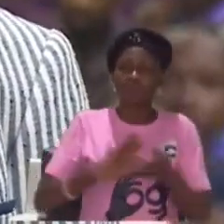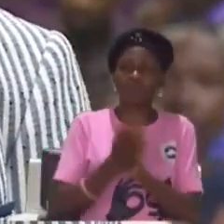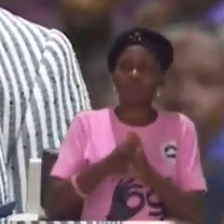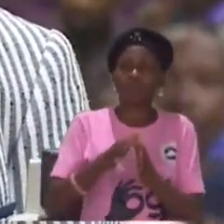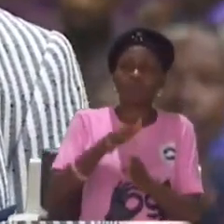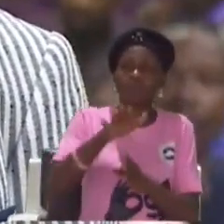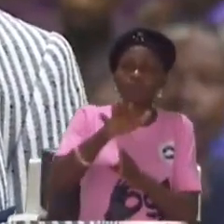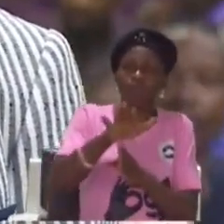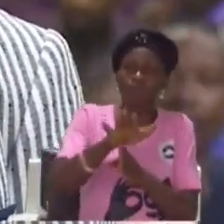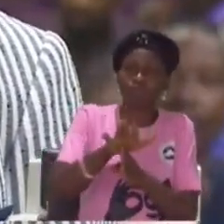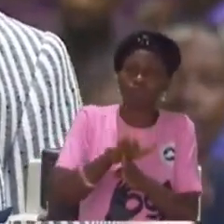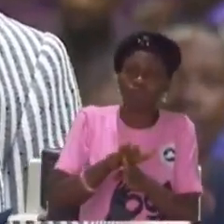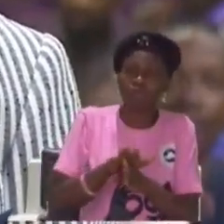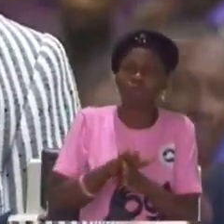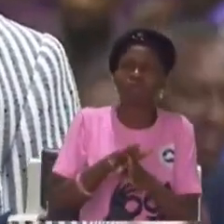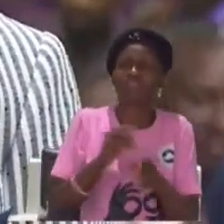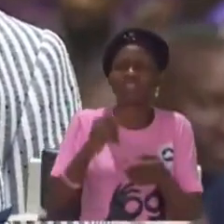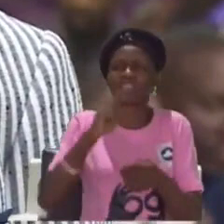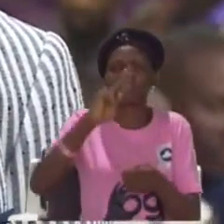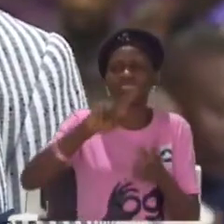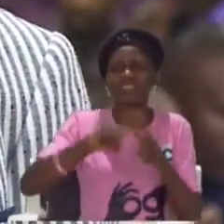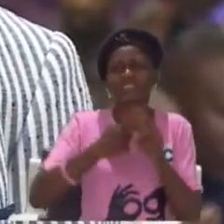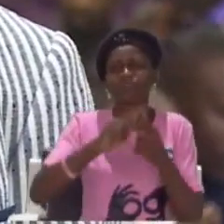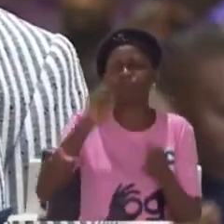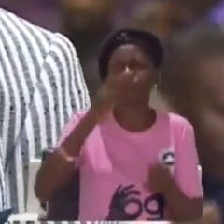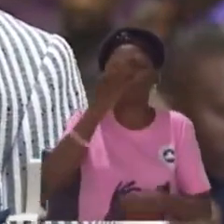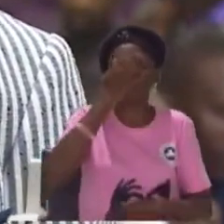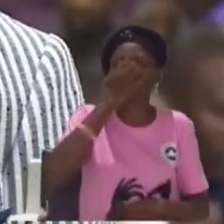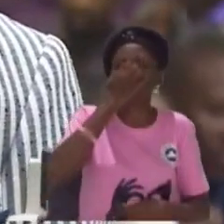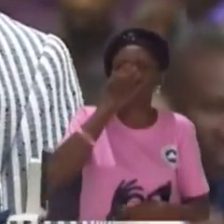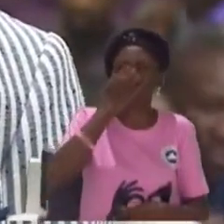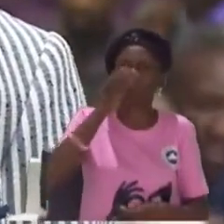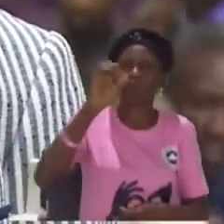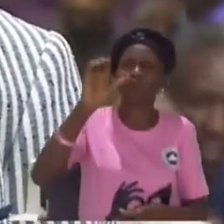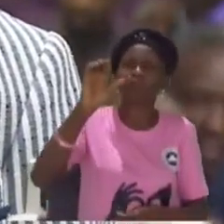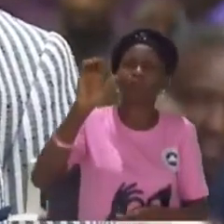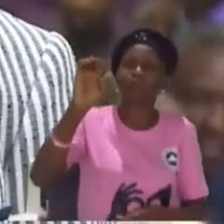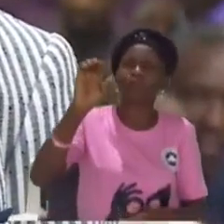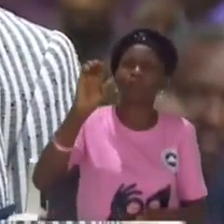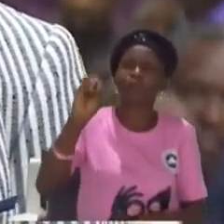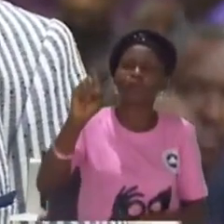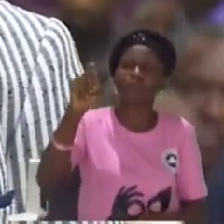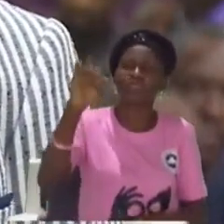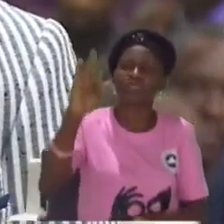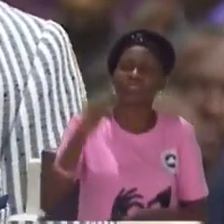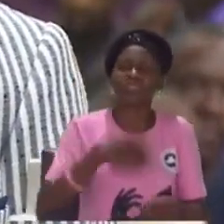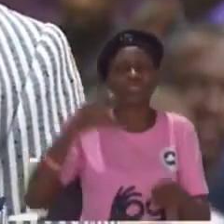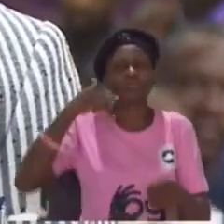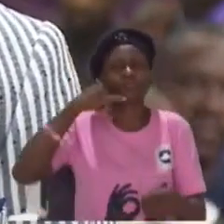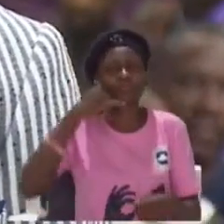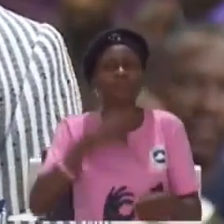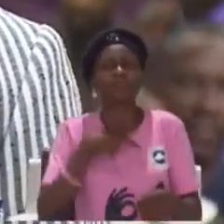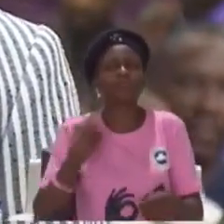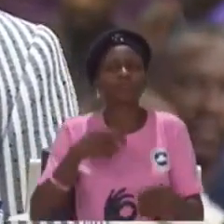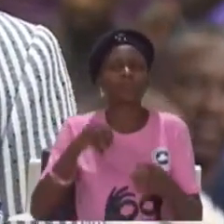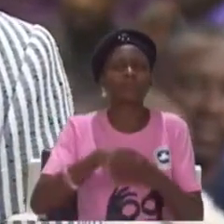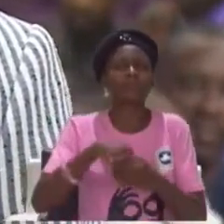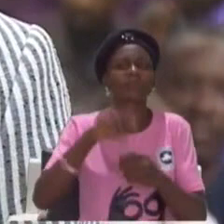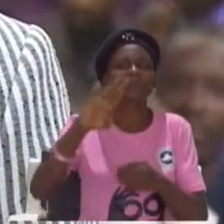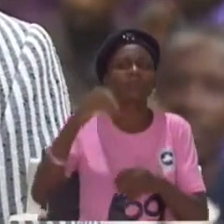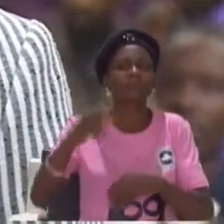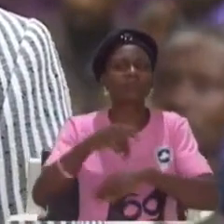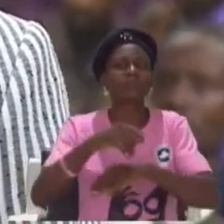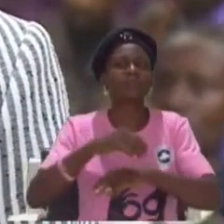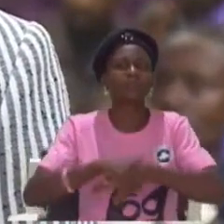call Pastor Kola Bamigbade of RCCG Inspiration House, London. I called Pastor Kola